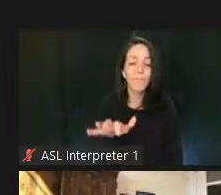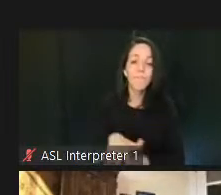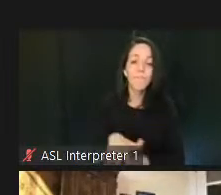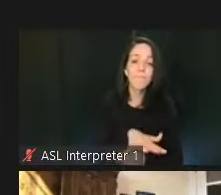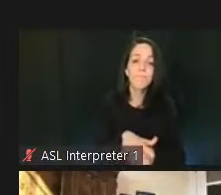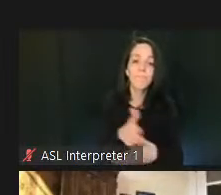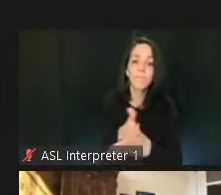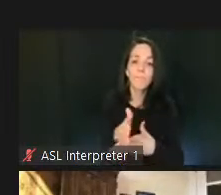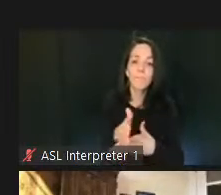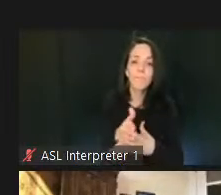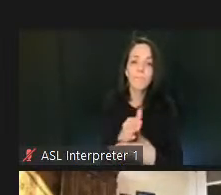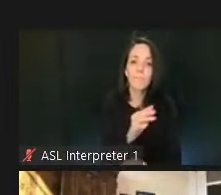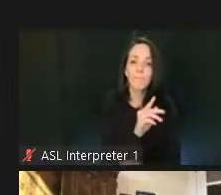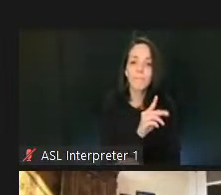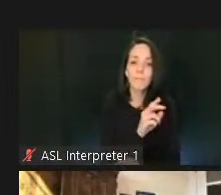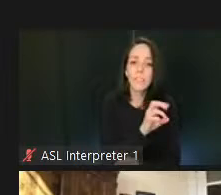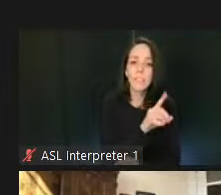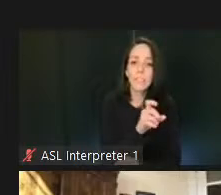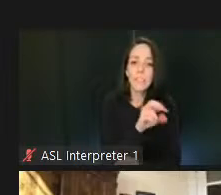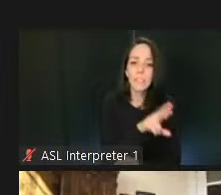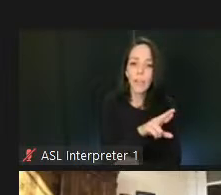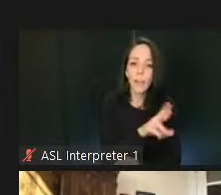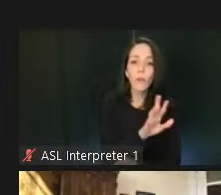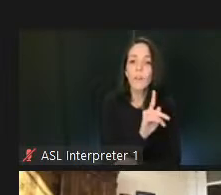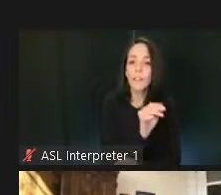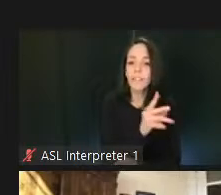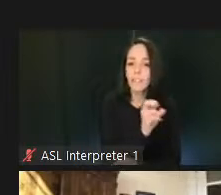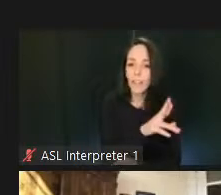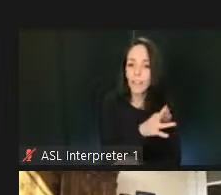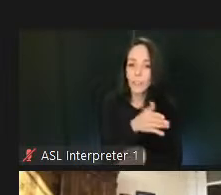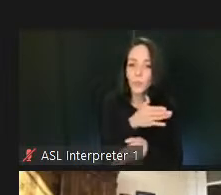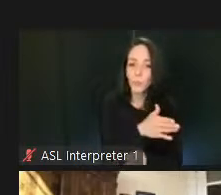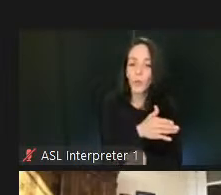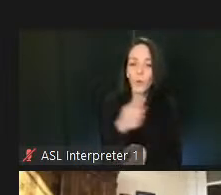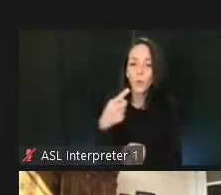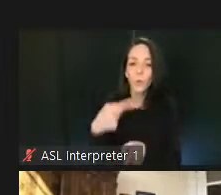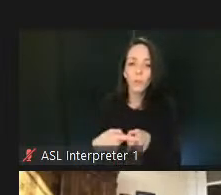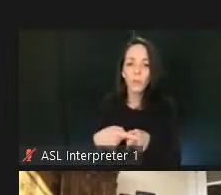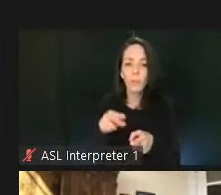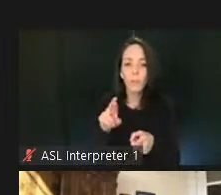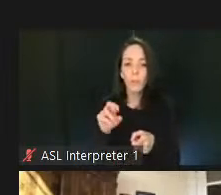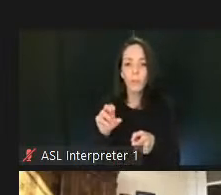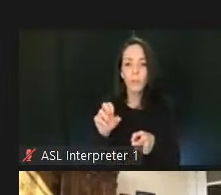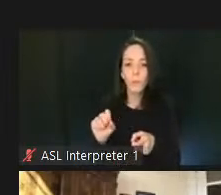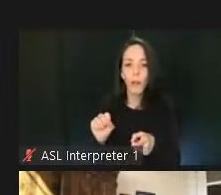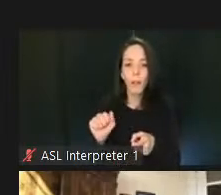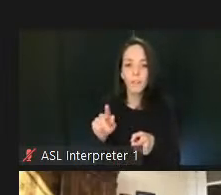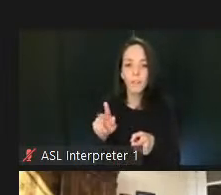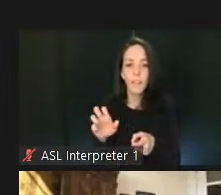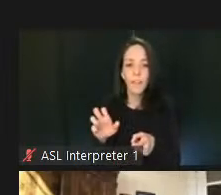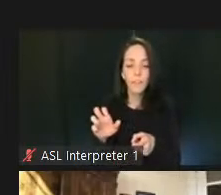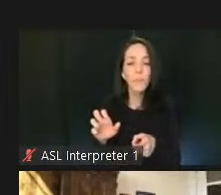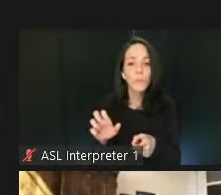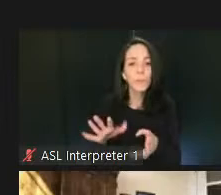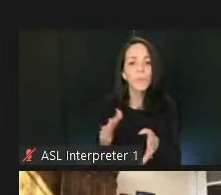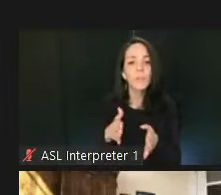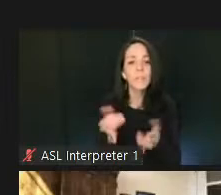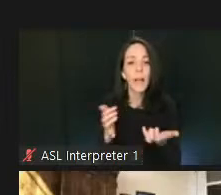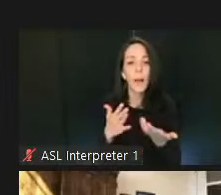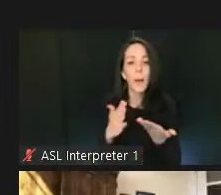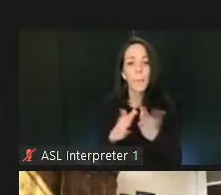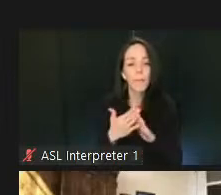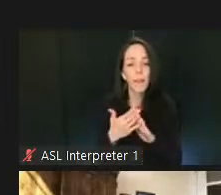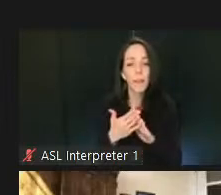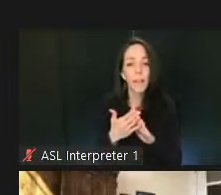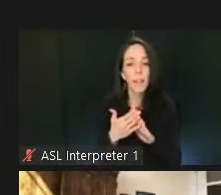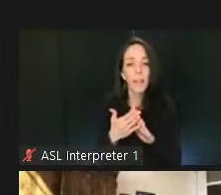between Kaiser Road and Joss Avenue. It has been improved to 3 lanes, which means 1 travel lane for vehicles